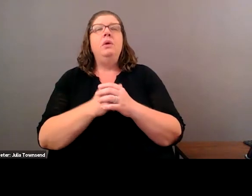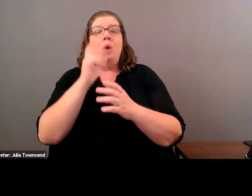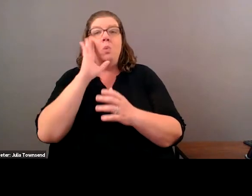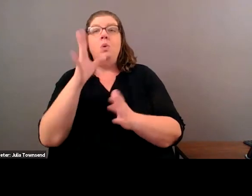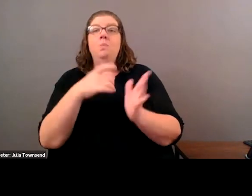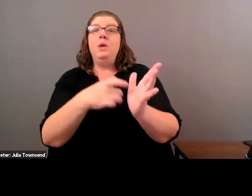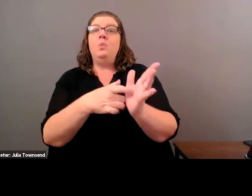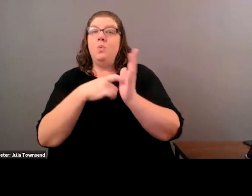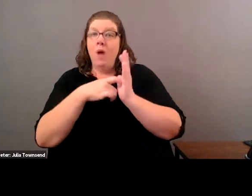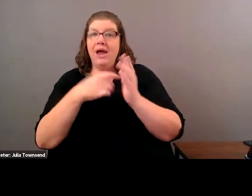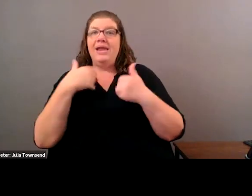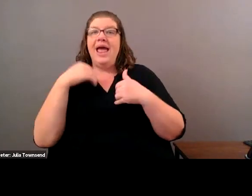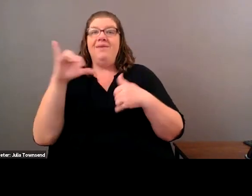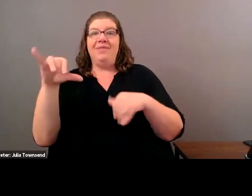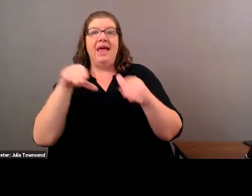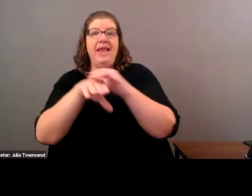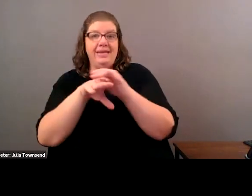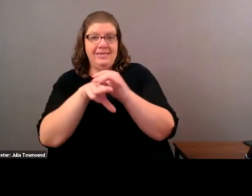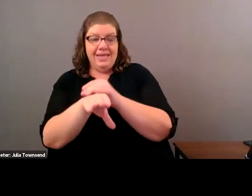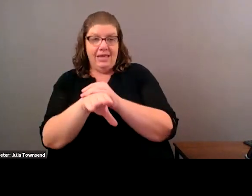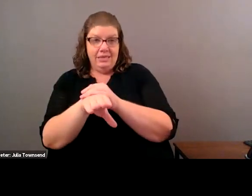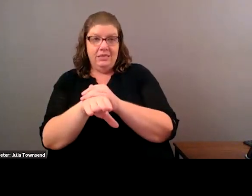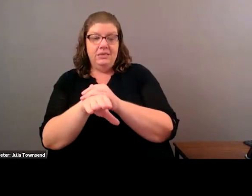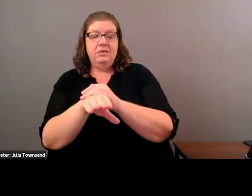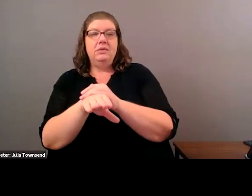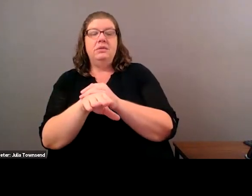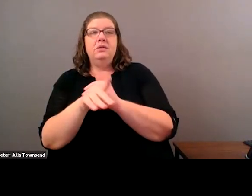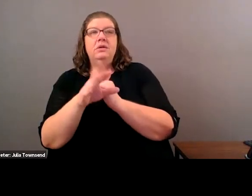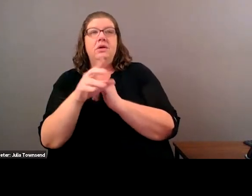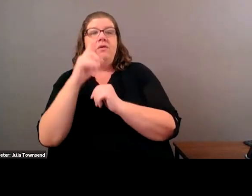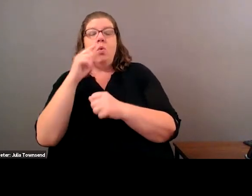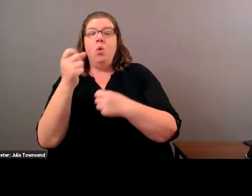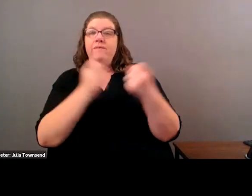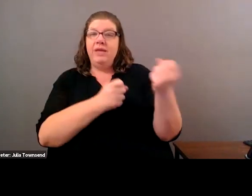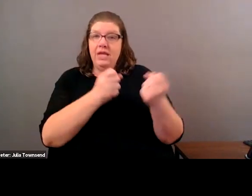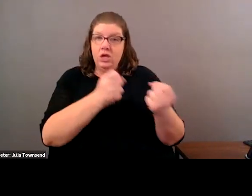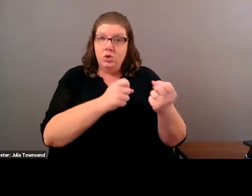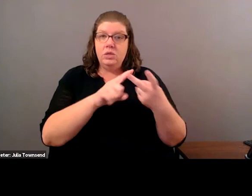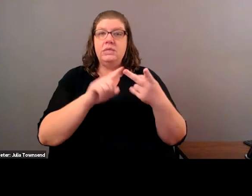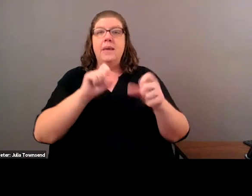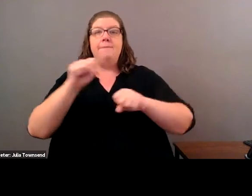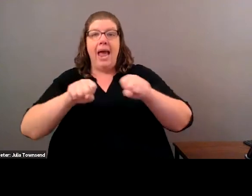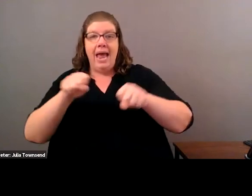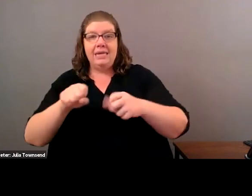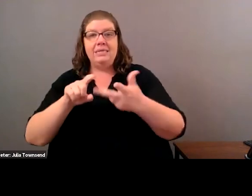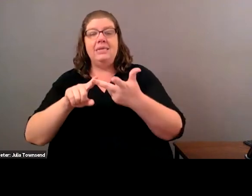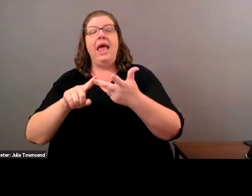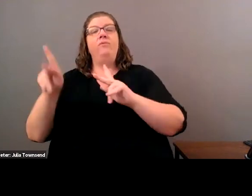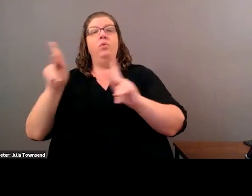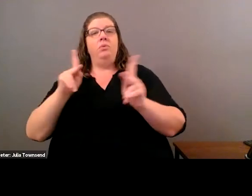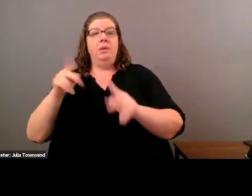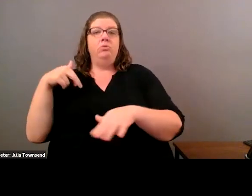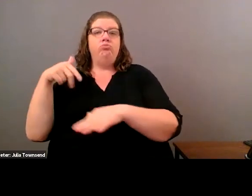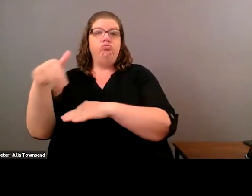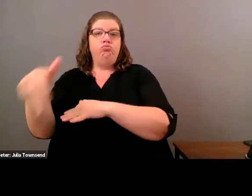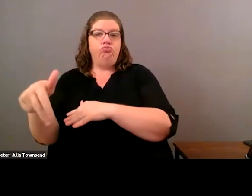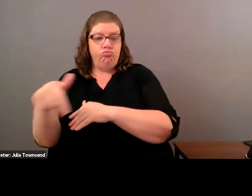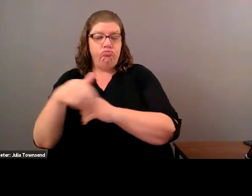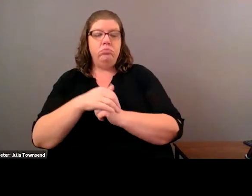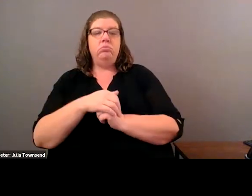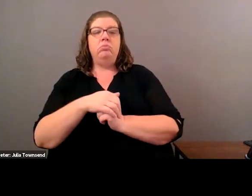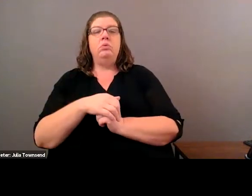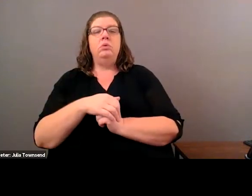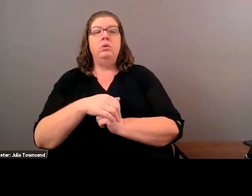required to have that access for vehicles, for bikes, and for pedestrians.